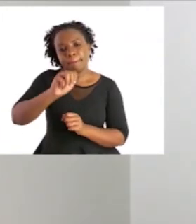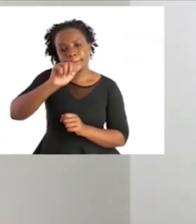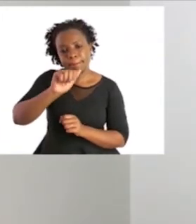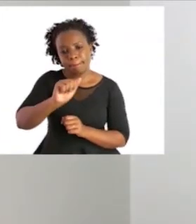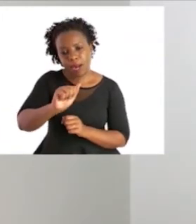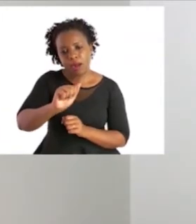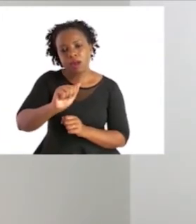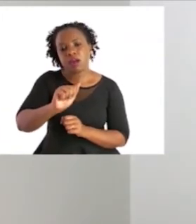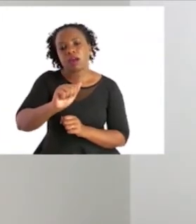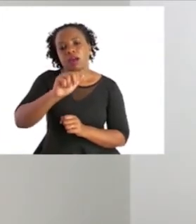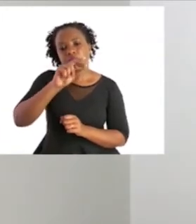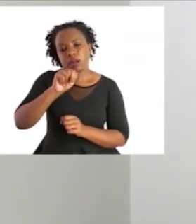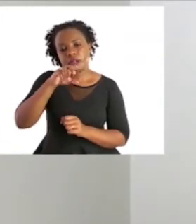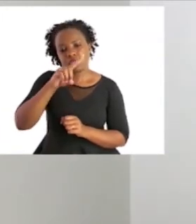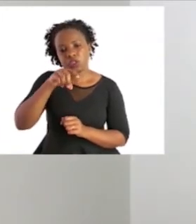Mandume with a capital letter.